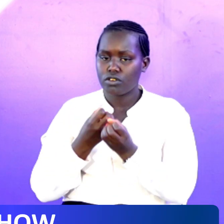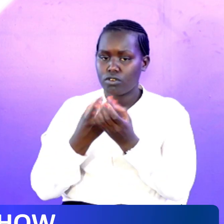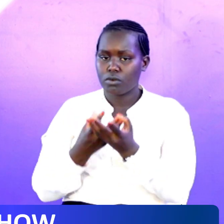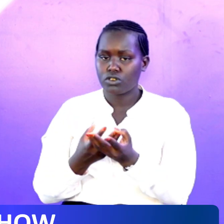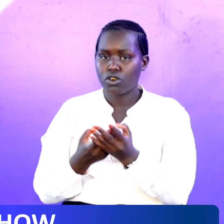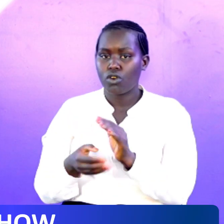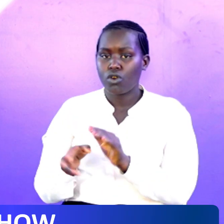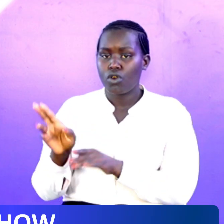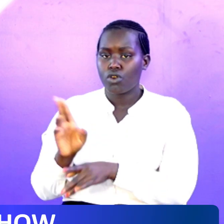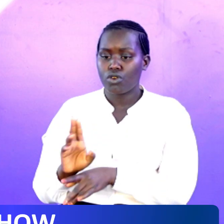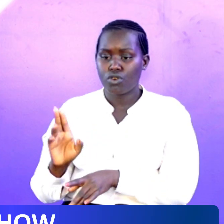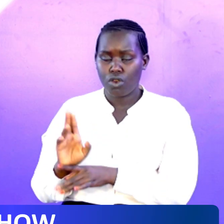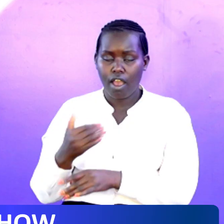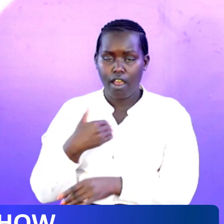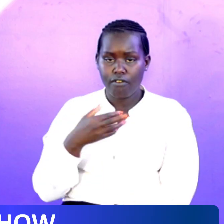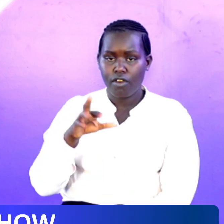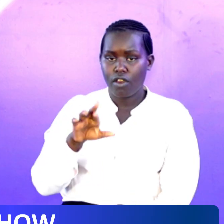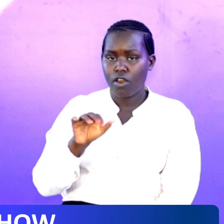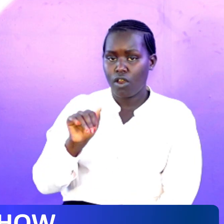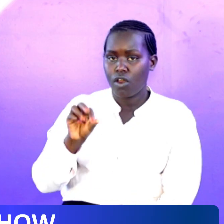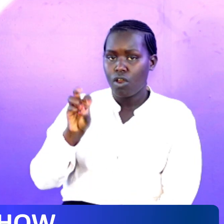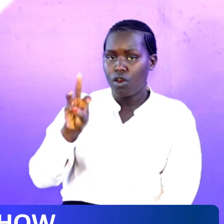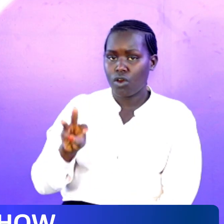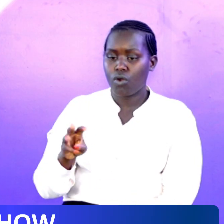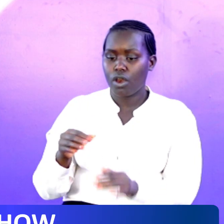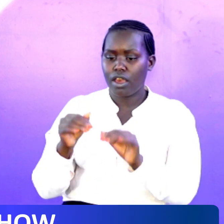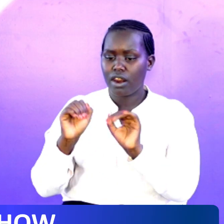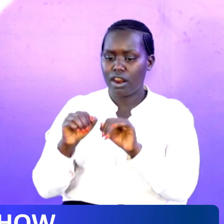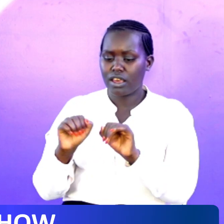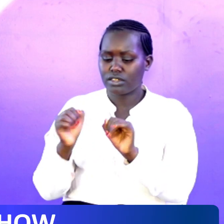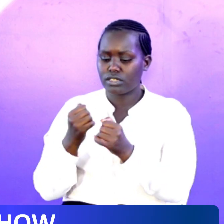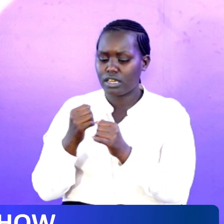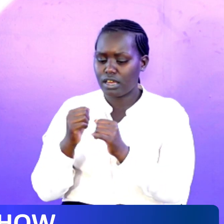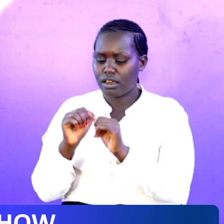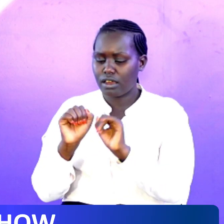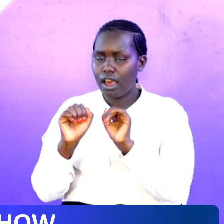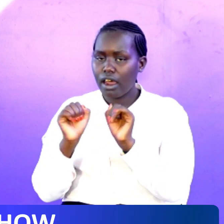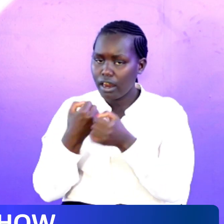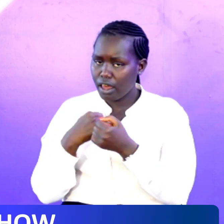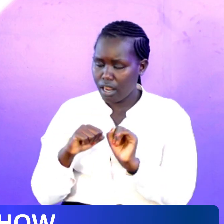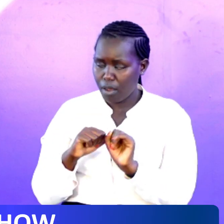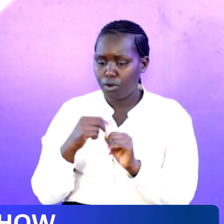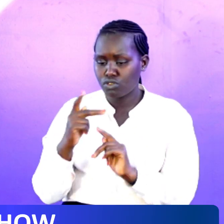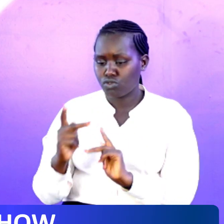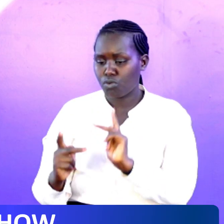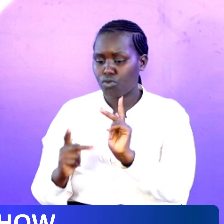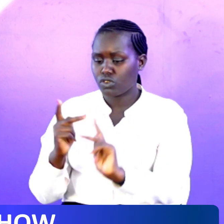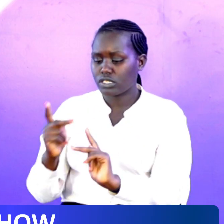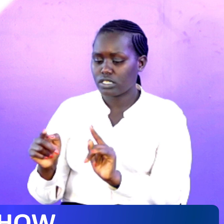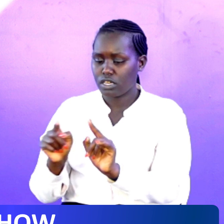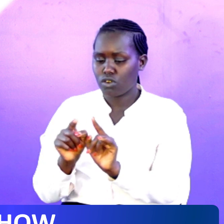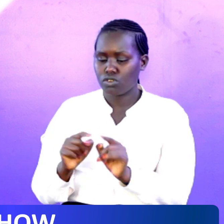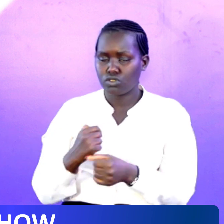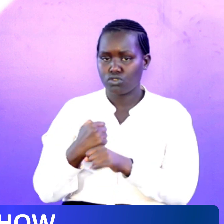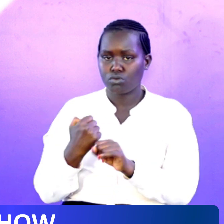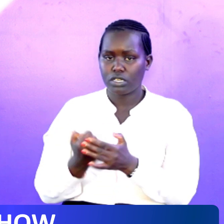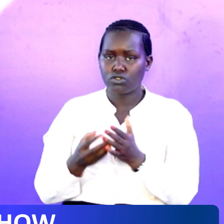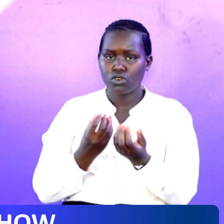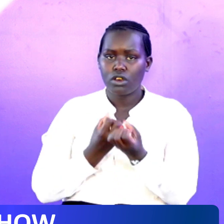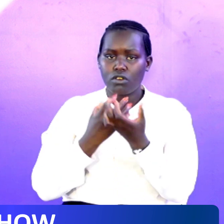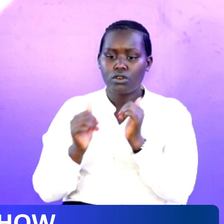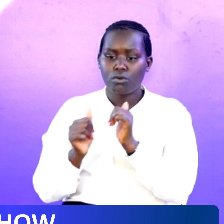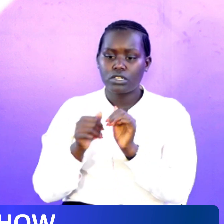consumes raw intelligence and he has not been able to process it. To decipher that data. And diversify it to make it to information he can now use